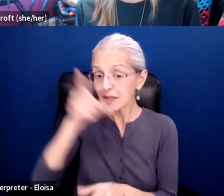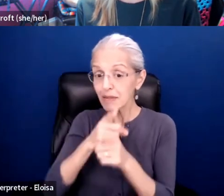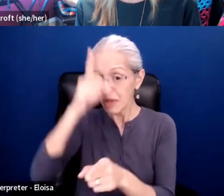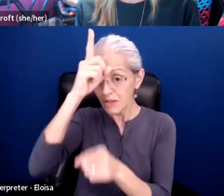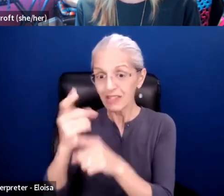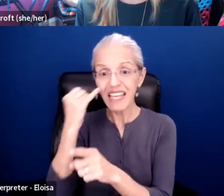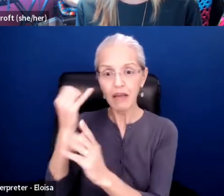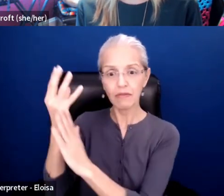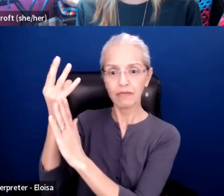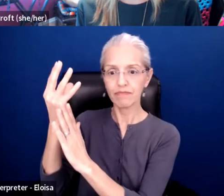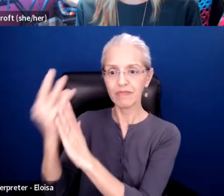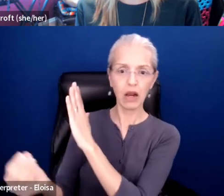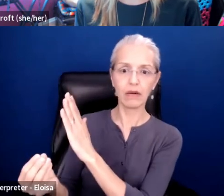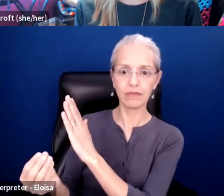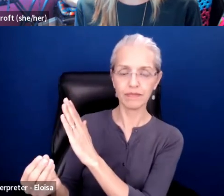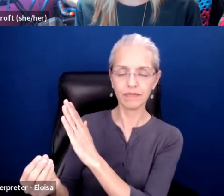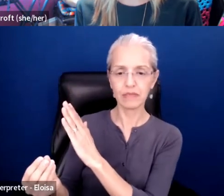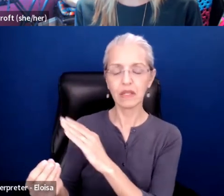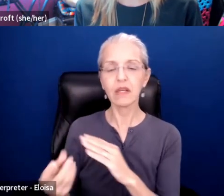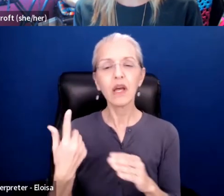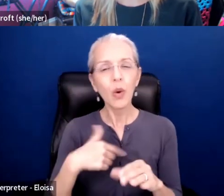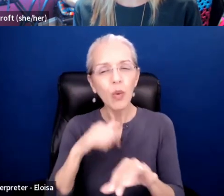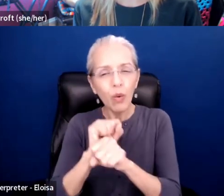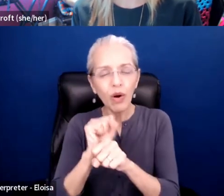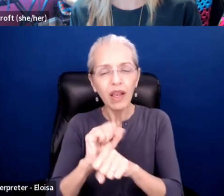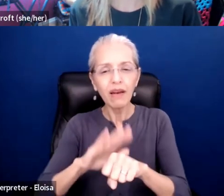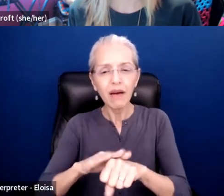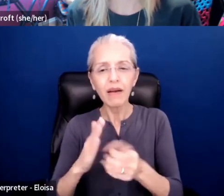anymore. And we're working on it becoming